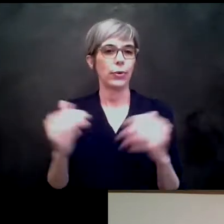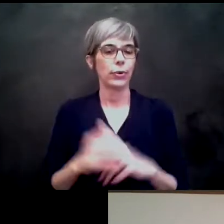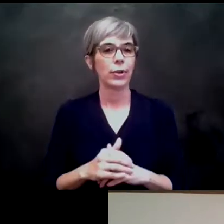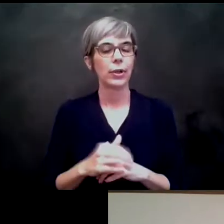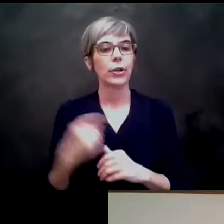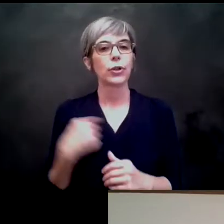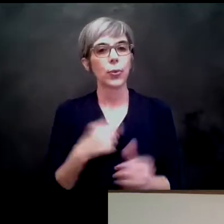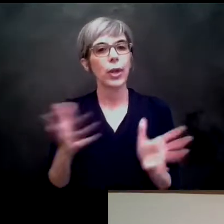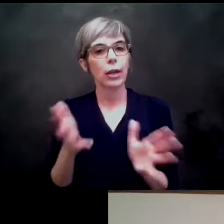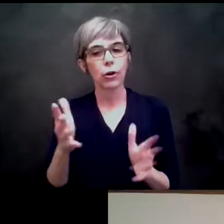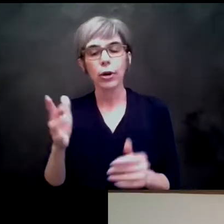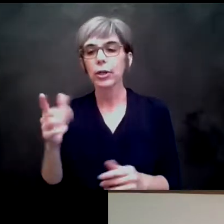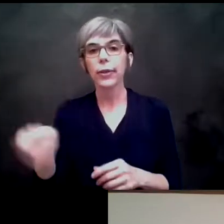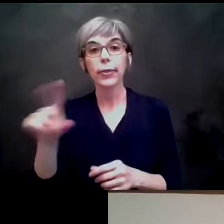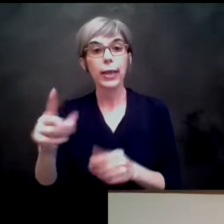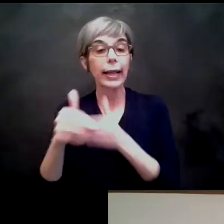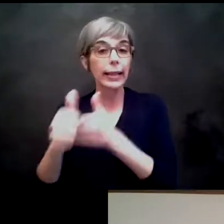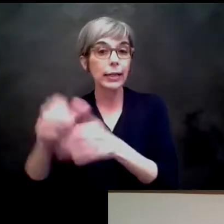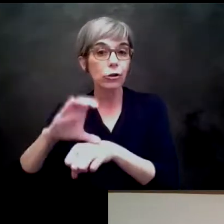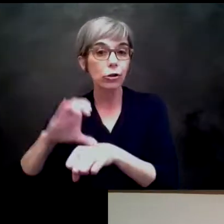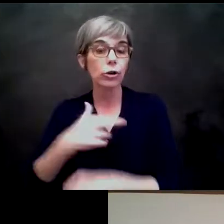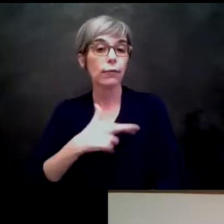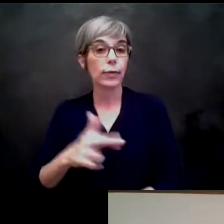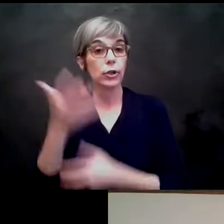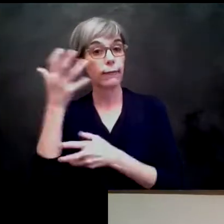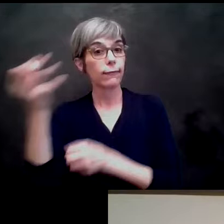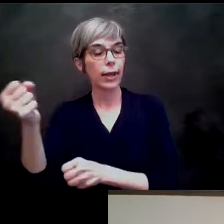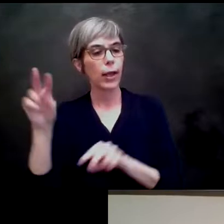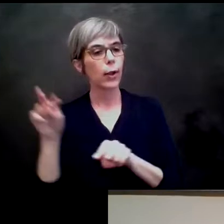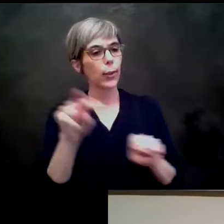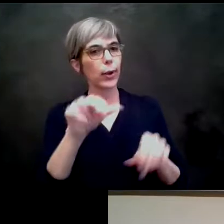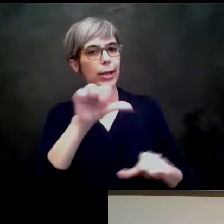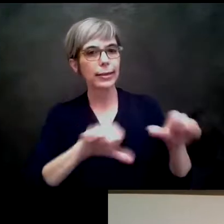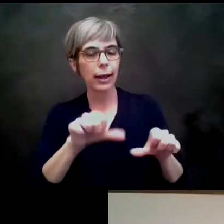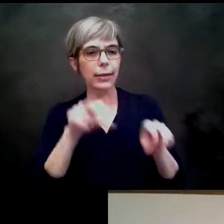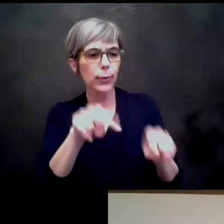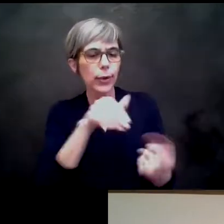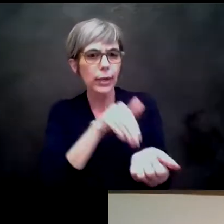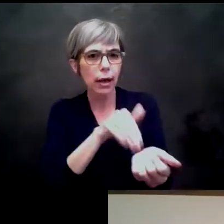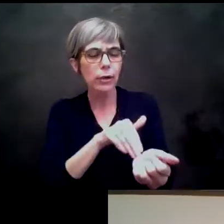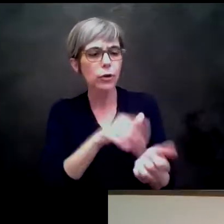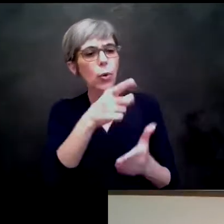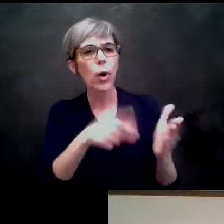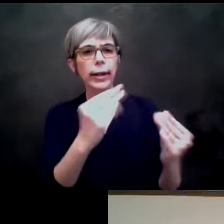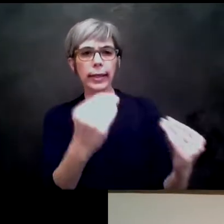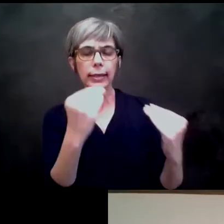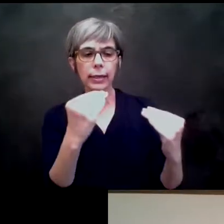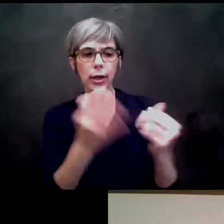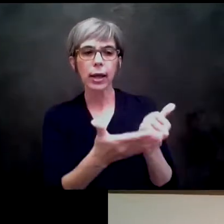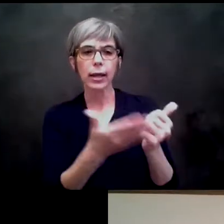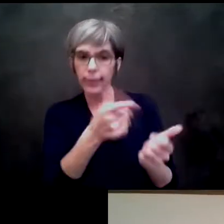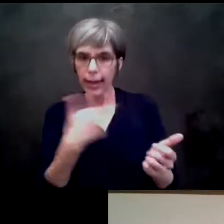in the fields of public health, immunology, and epidemiology for evidence-based guidance on keeping our communities